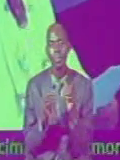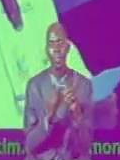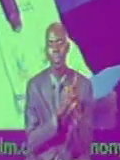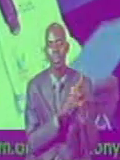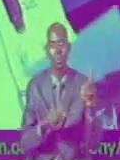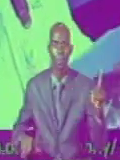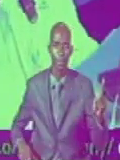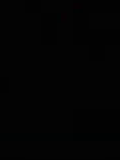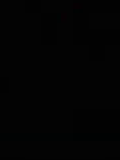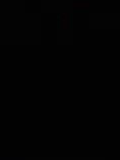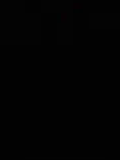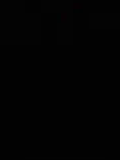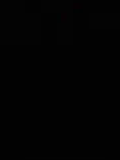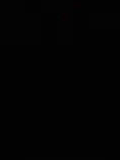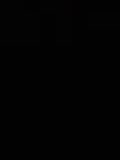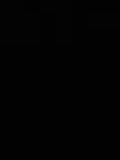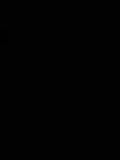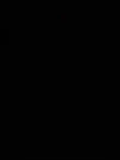Lord.